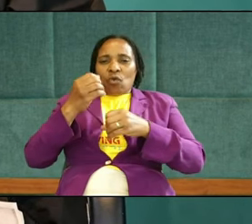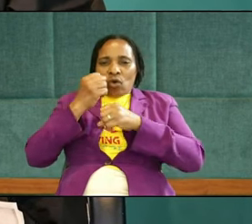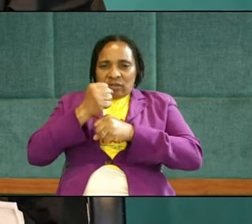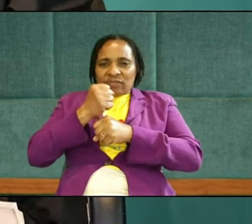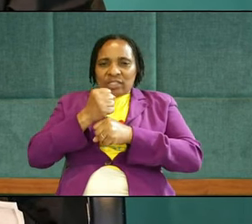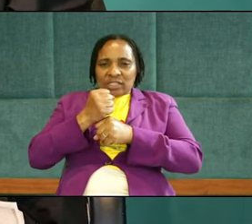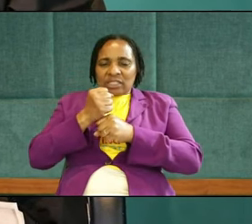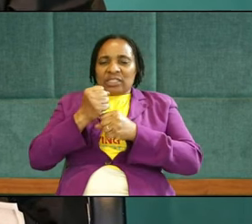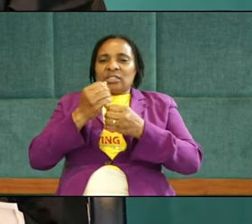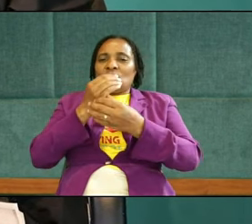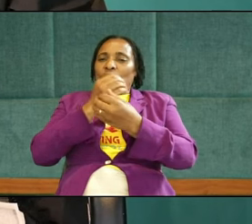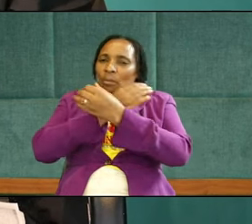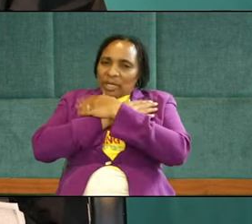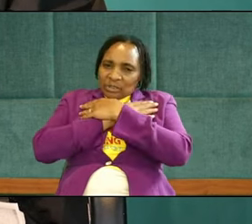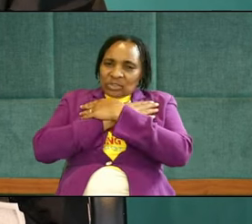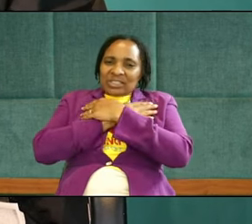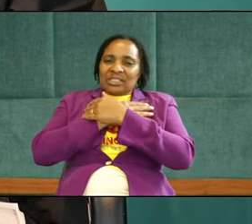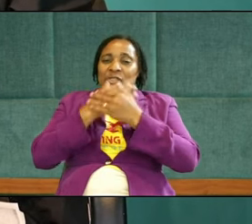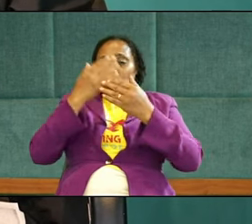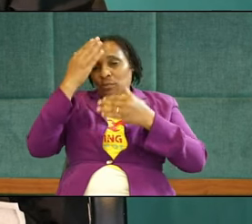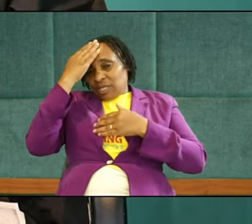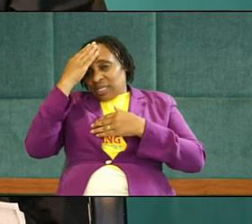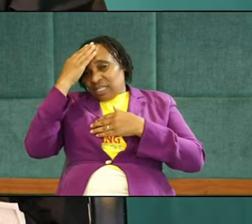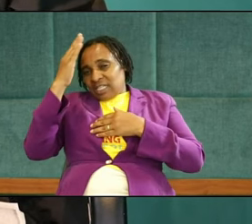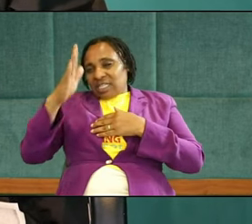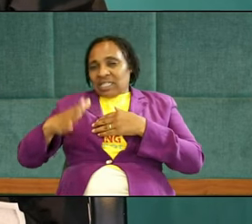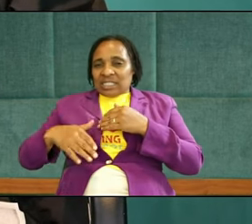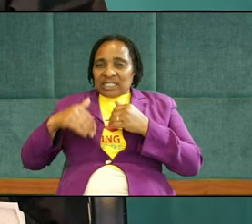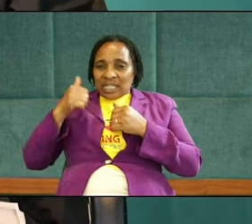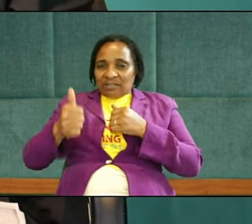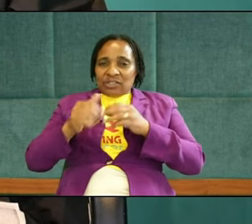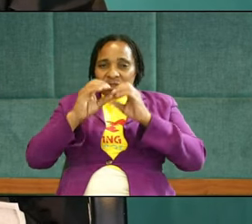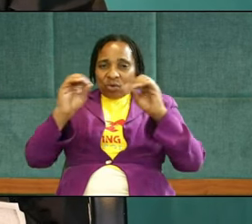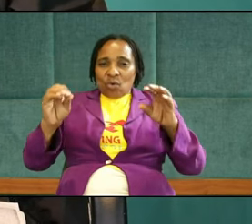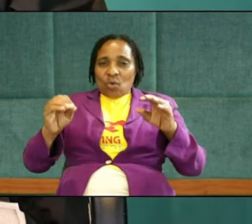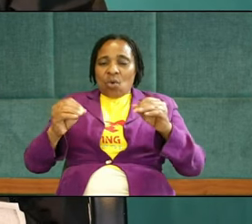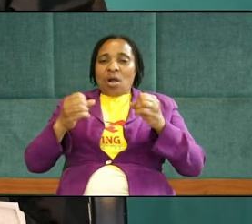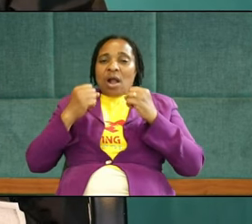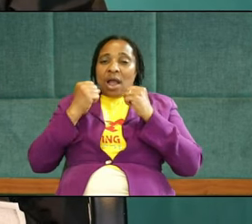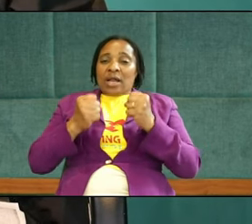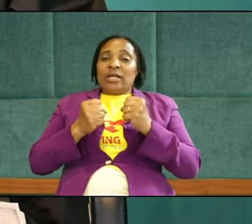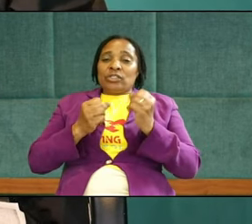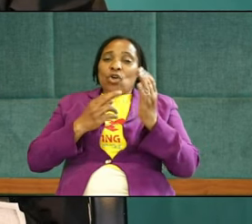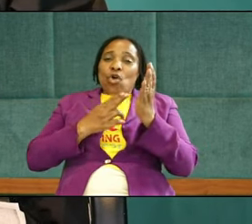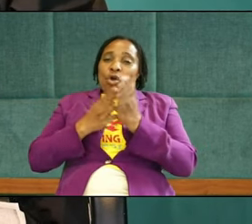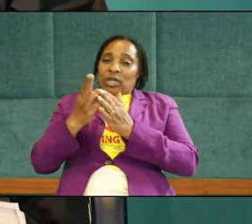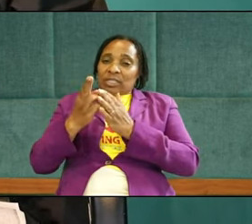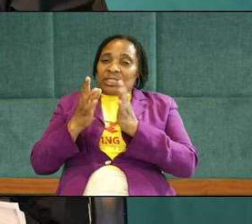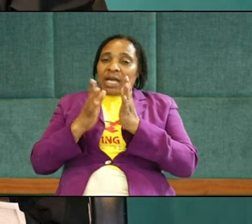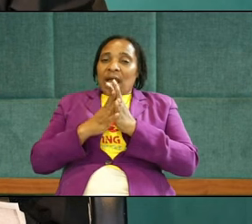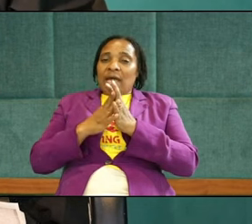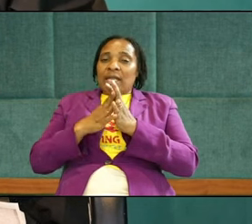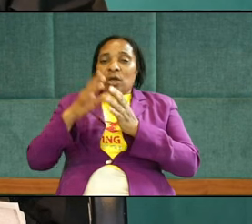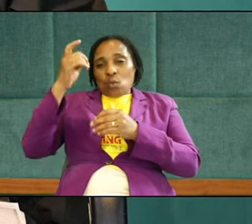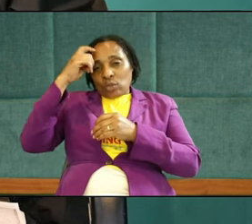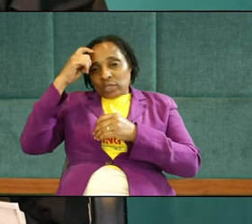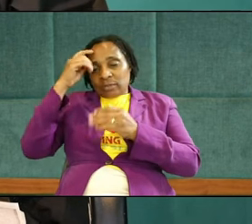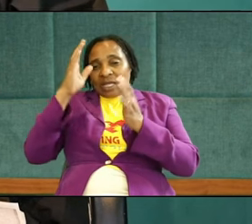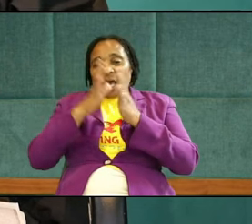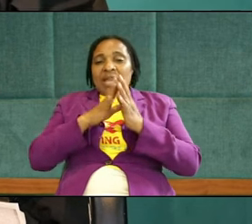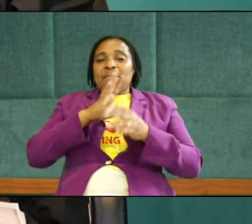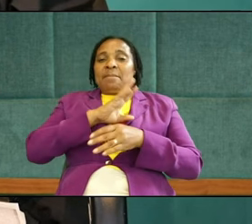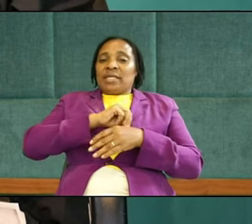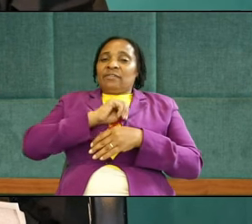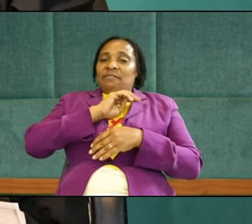compassion, humility, selflessness, courage, honesty, wisdom, and perseverance.